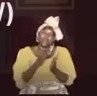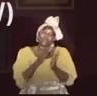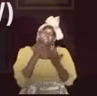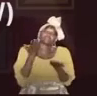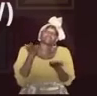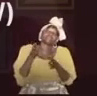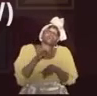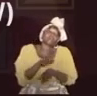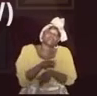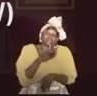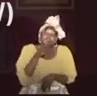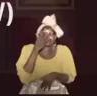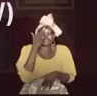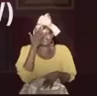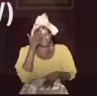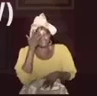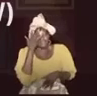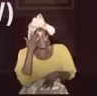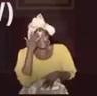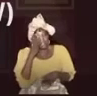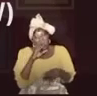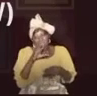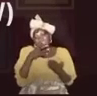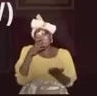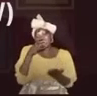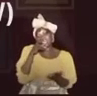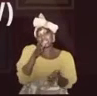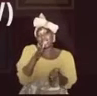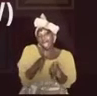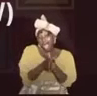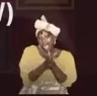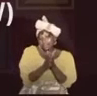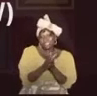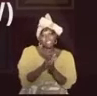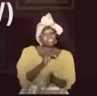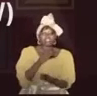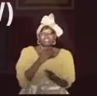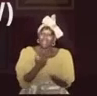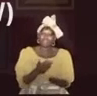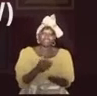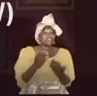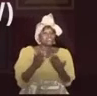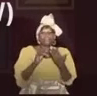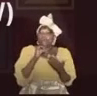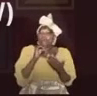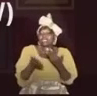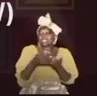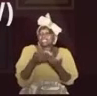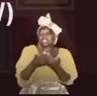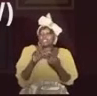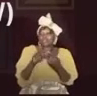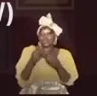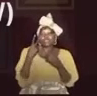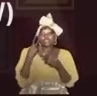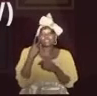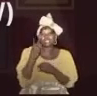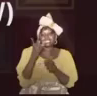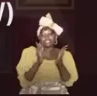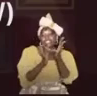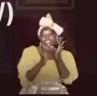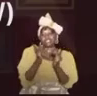dying. And the Bible says, when he came, he didn't have a chance to meet Jesus easily because the people thronged him. Next